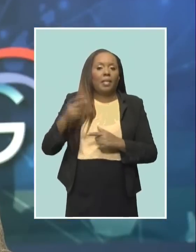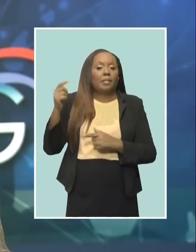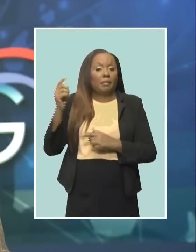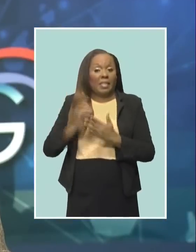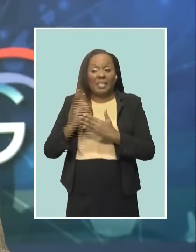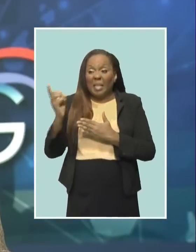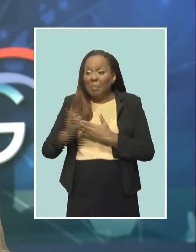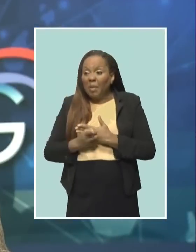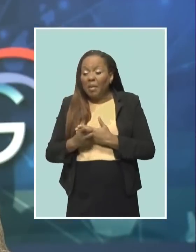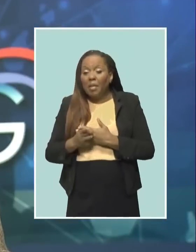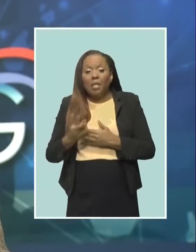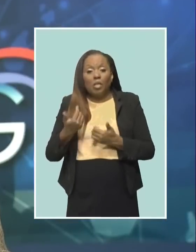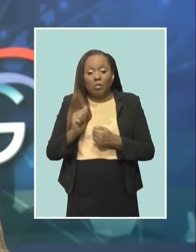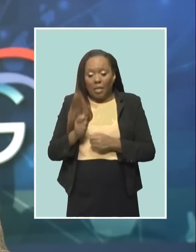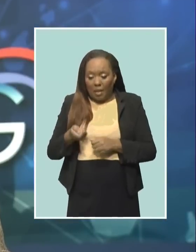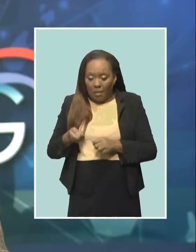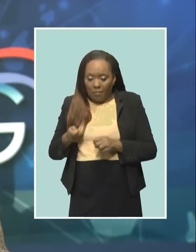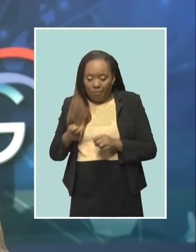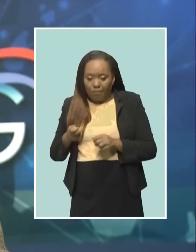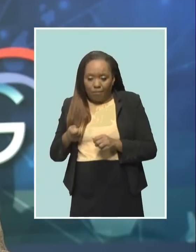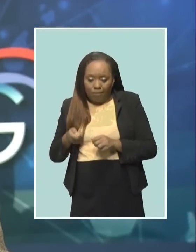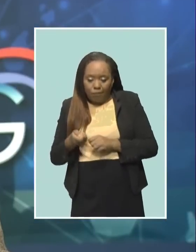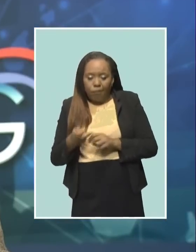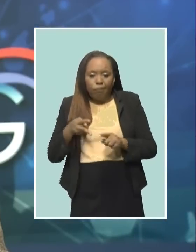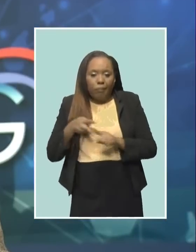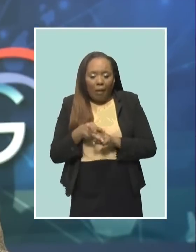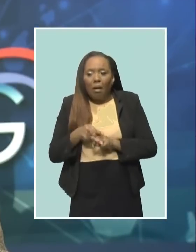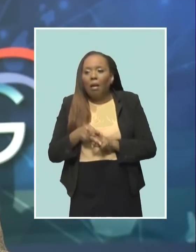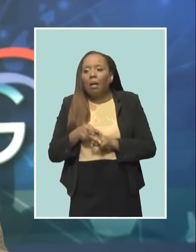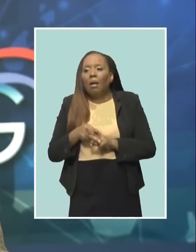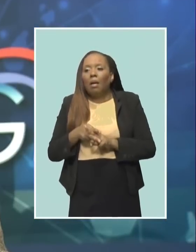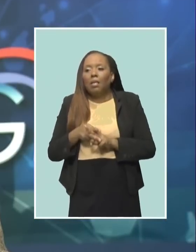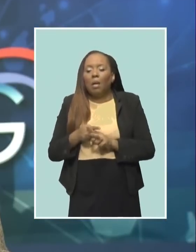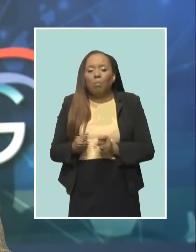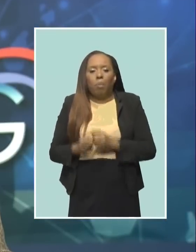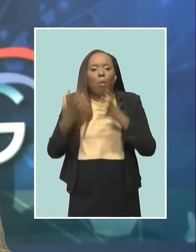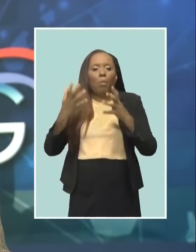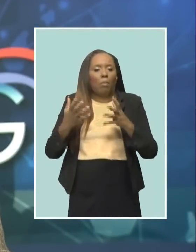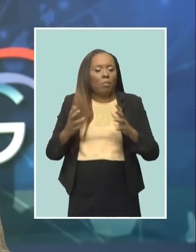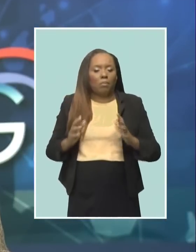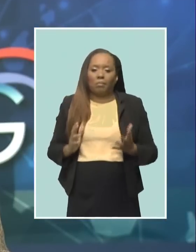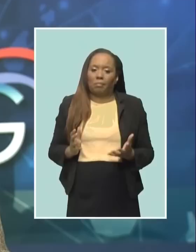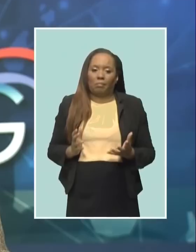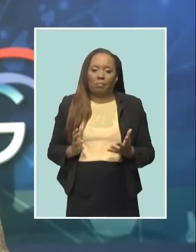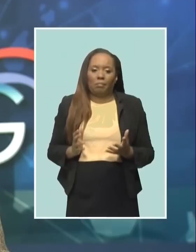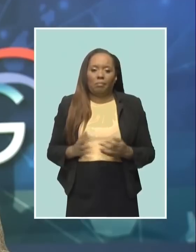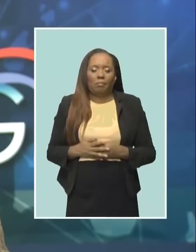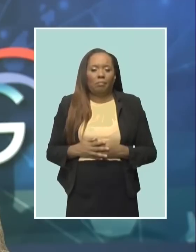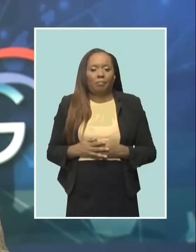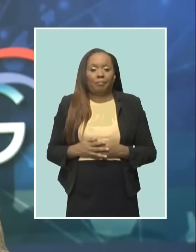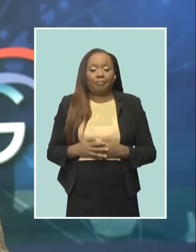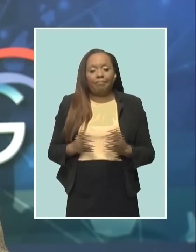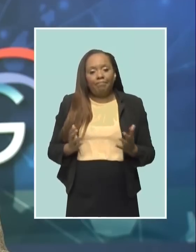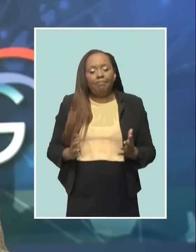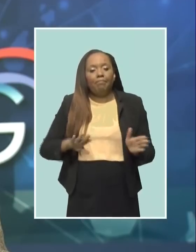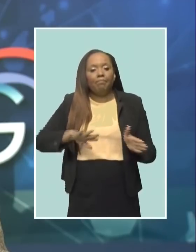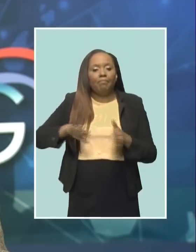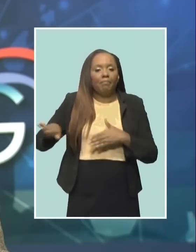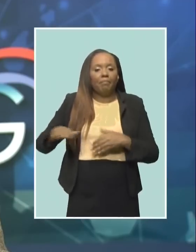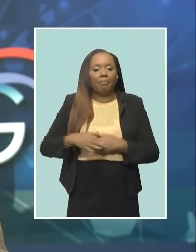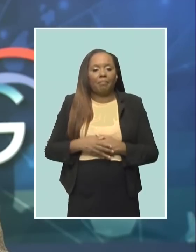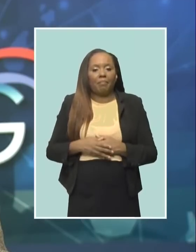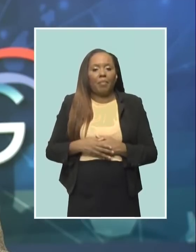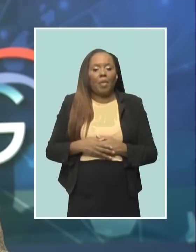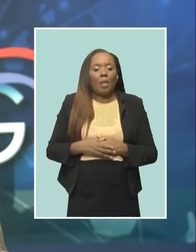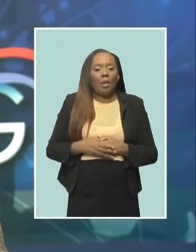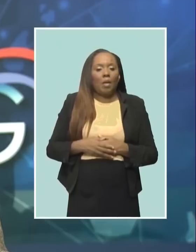An Anglican cleric believes Barbados has become a nation of complainers. Senator Reverend Charles Morris says citizens should be